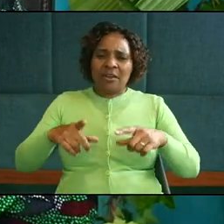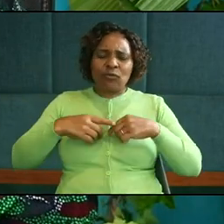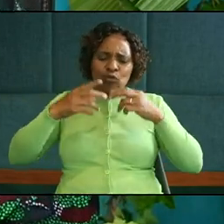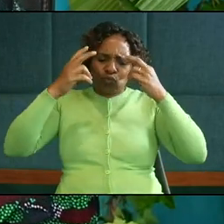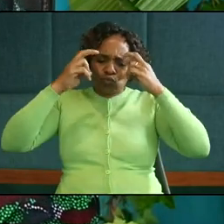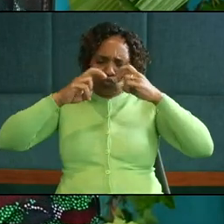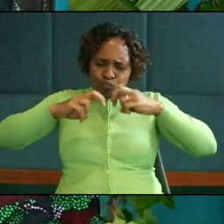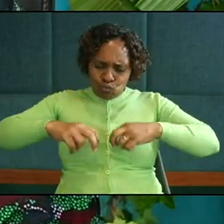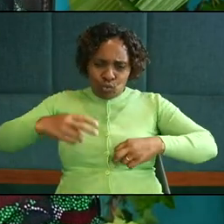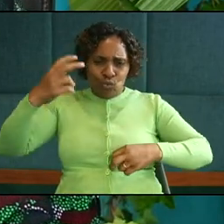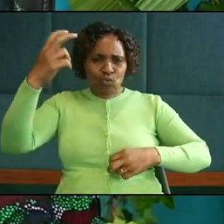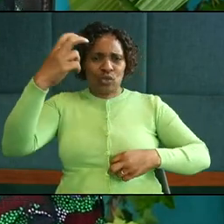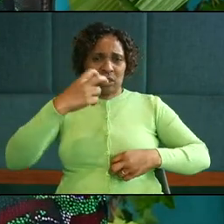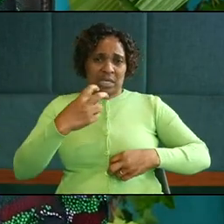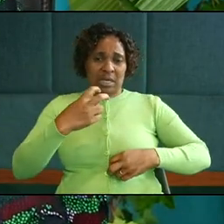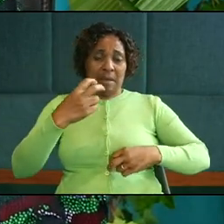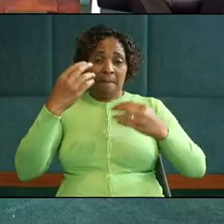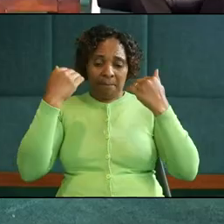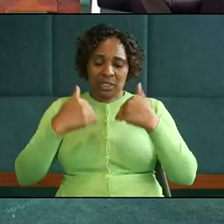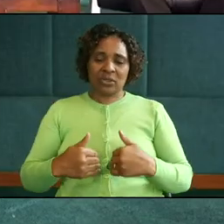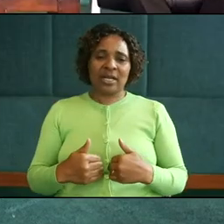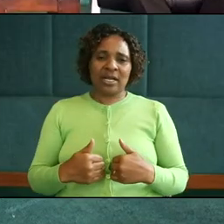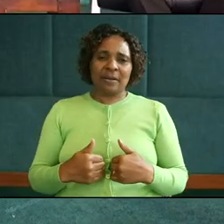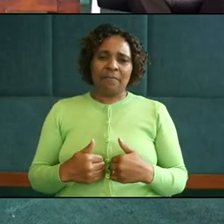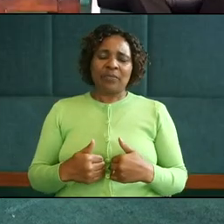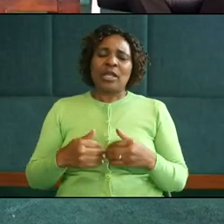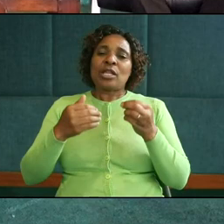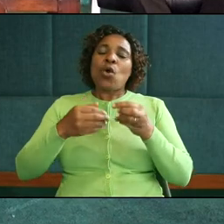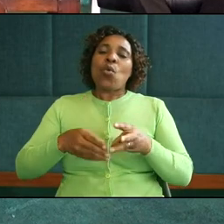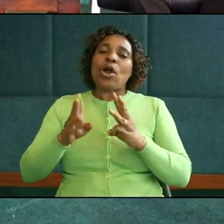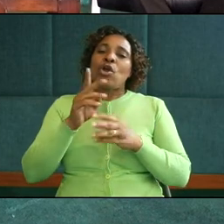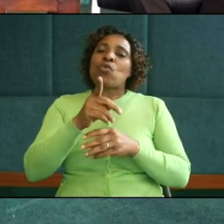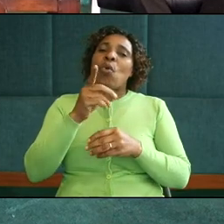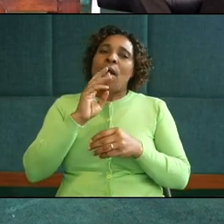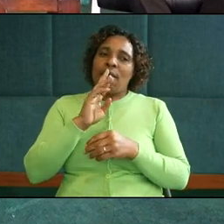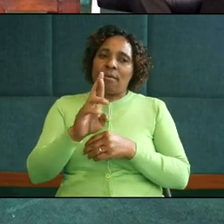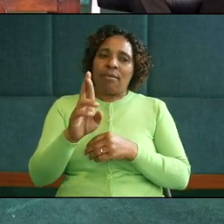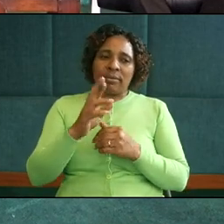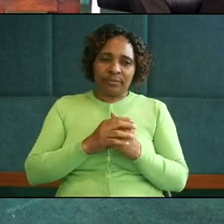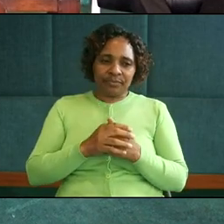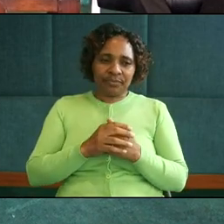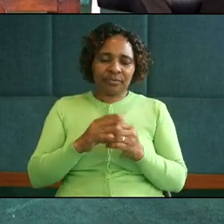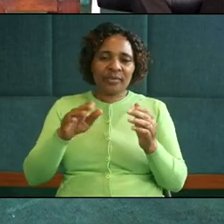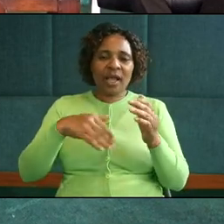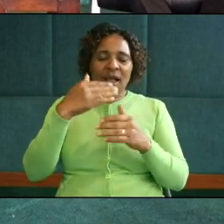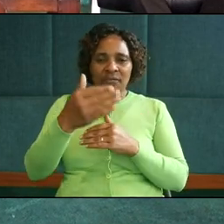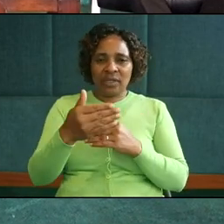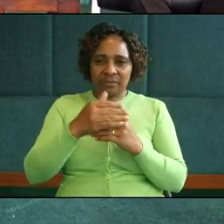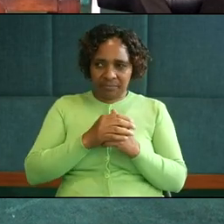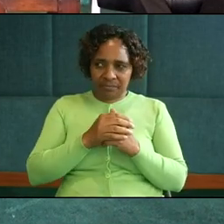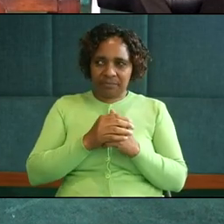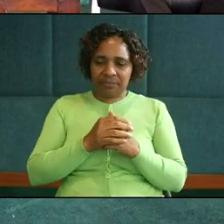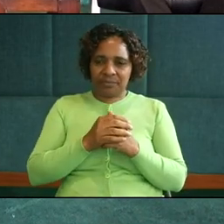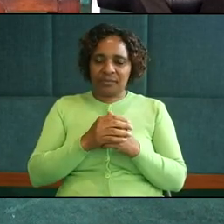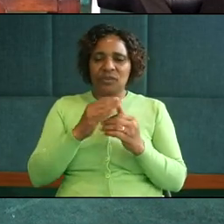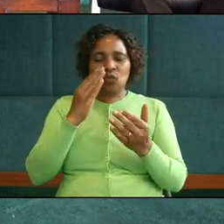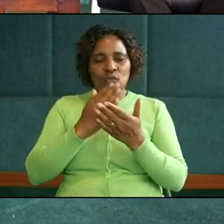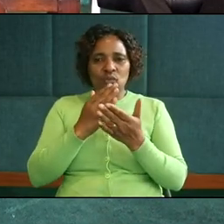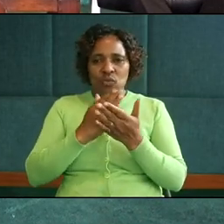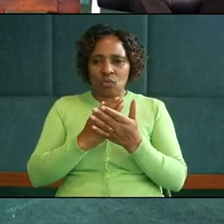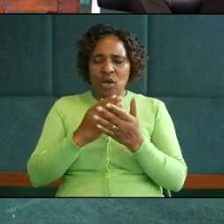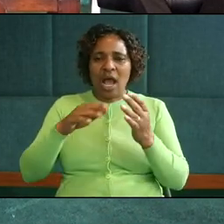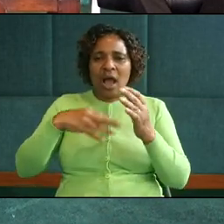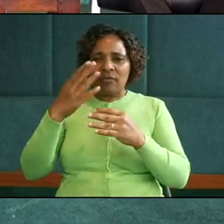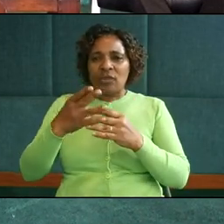you personally. The way you really are. Indeed. And even after, the analogy that you've given is quite right. You know, even